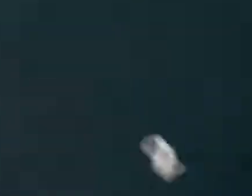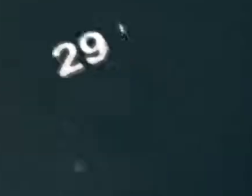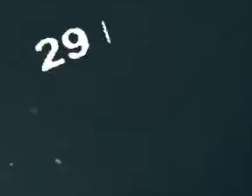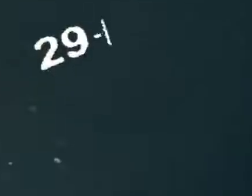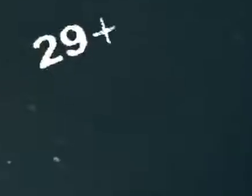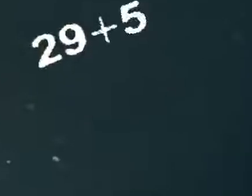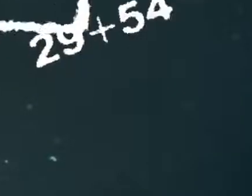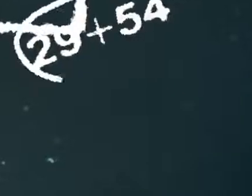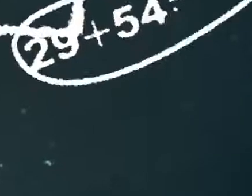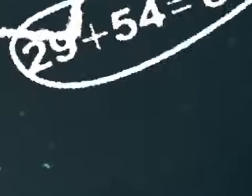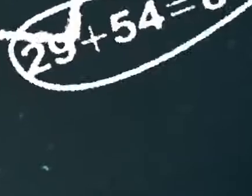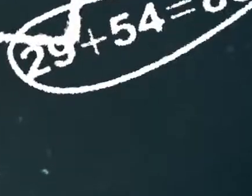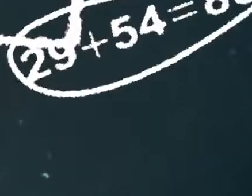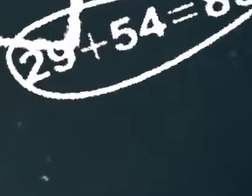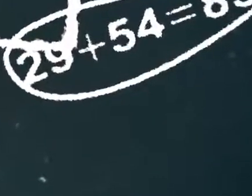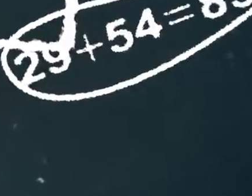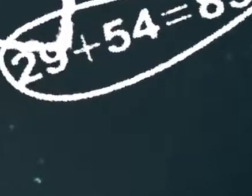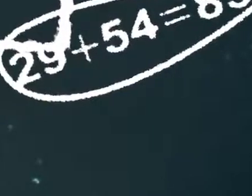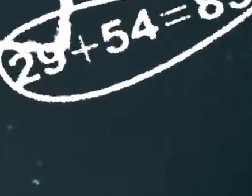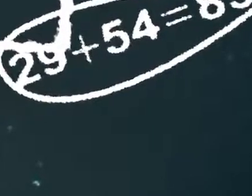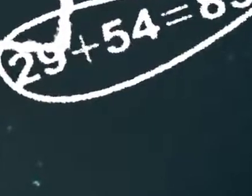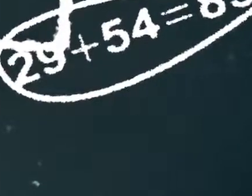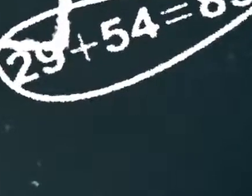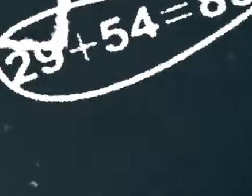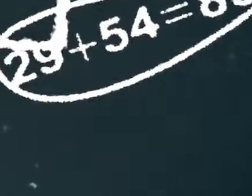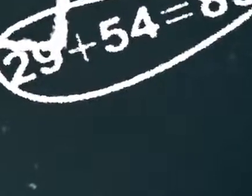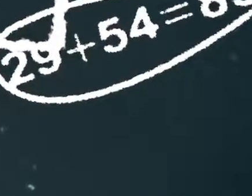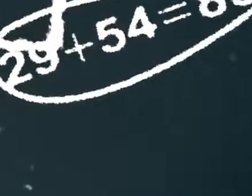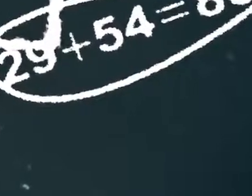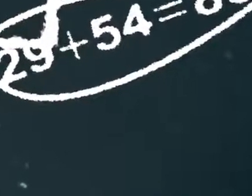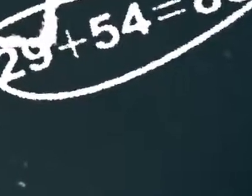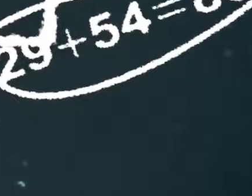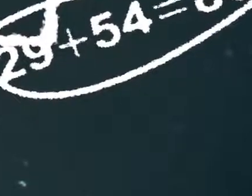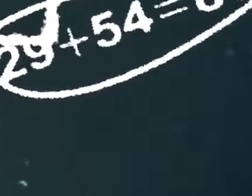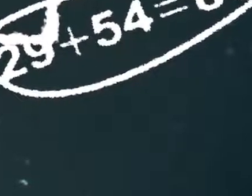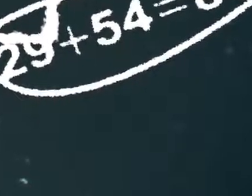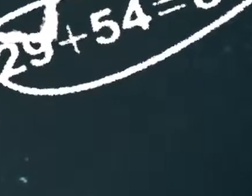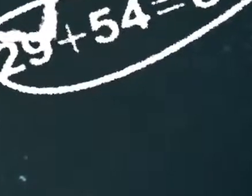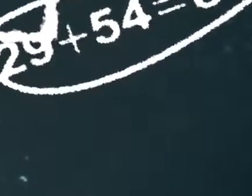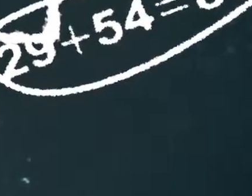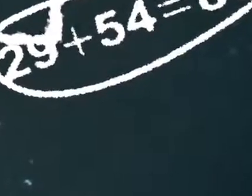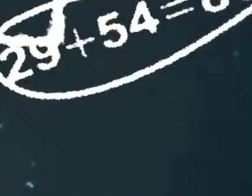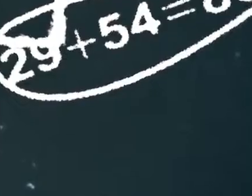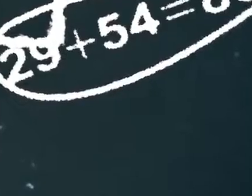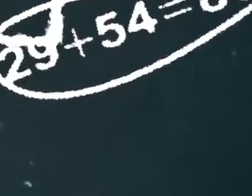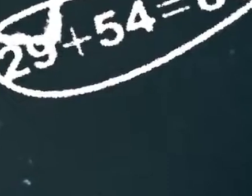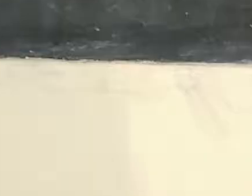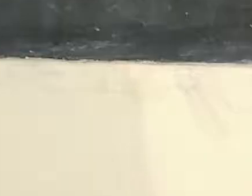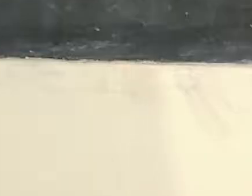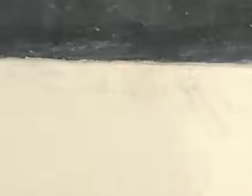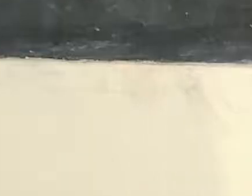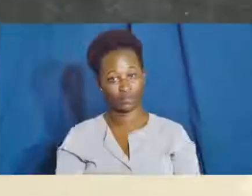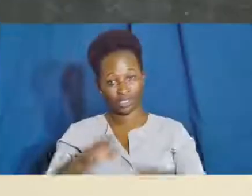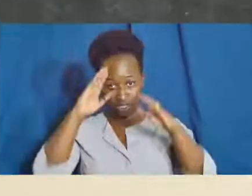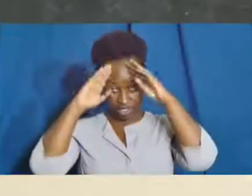Welcome to Study Time, a televised home learning program produced by Rwanda Education Board.